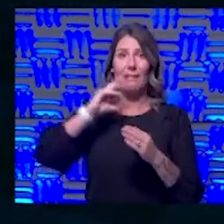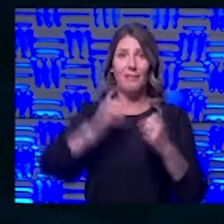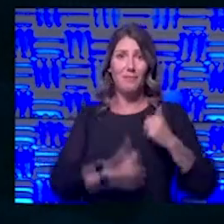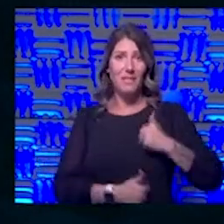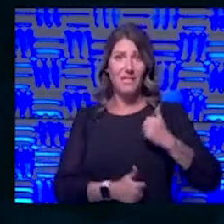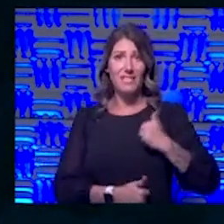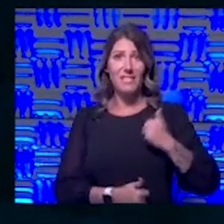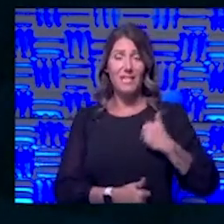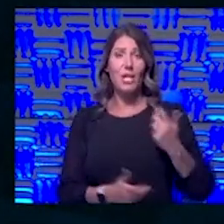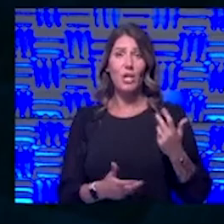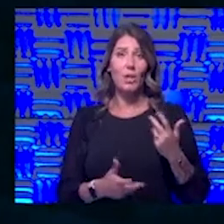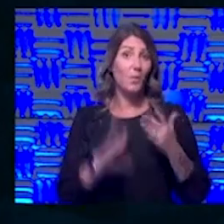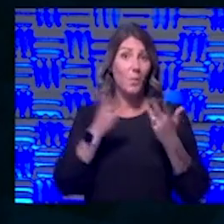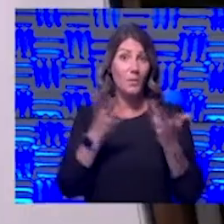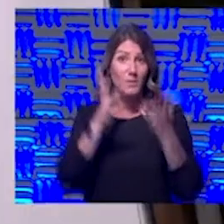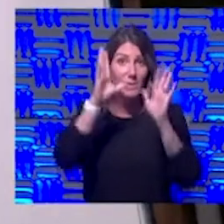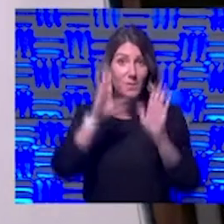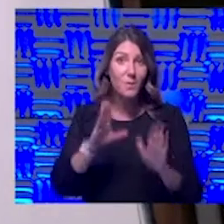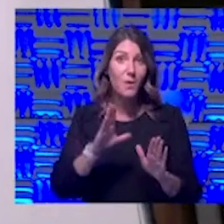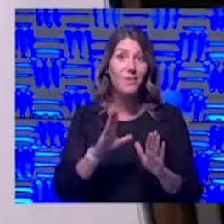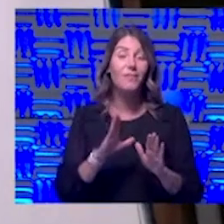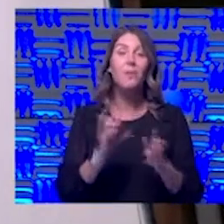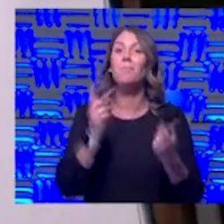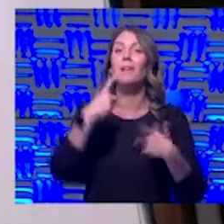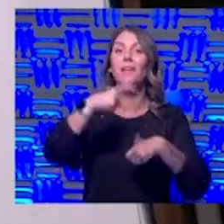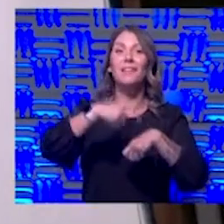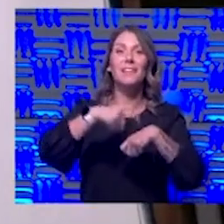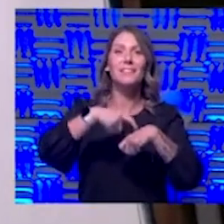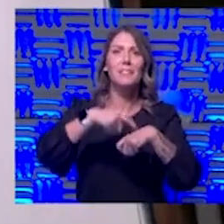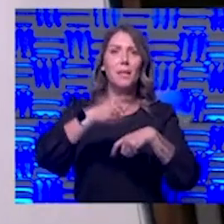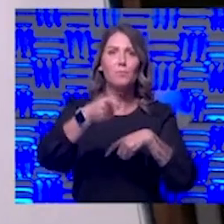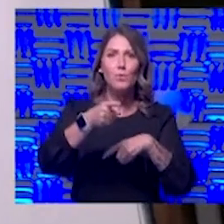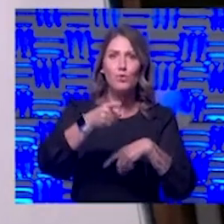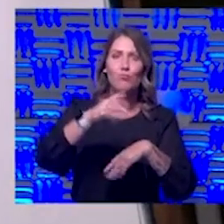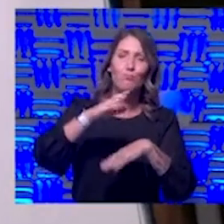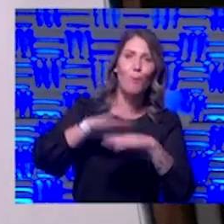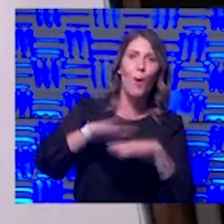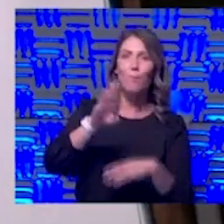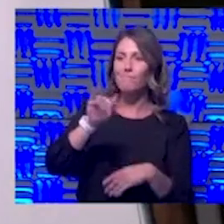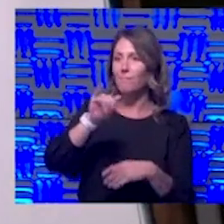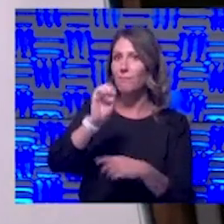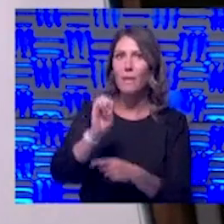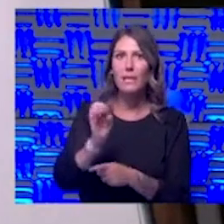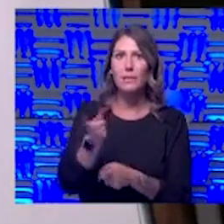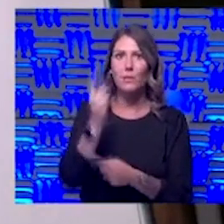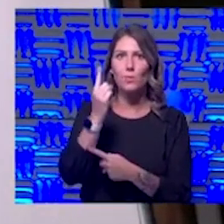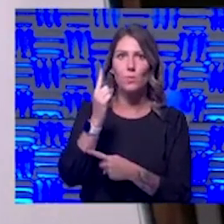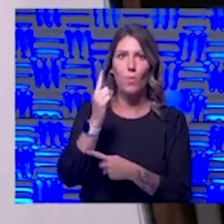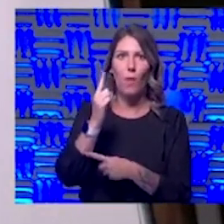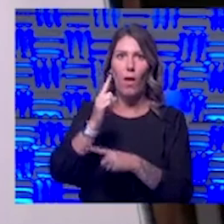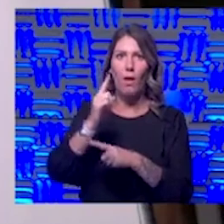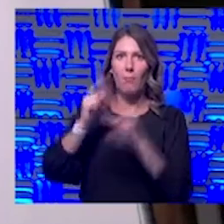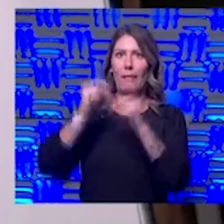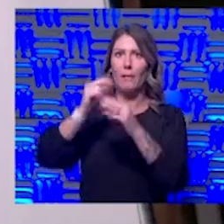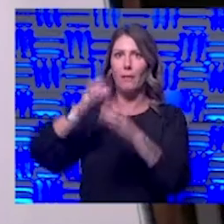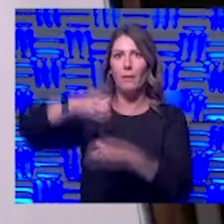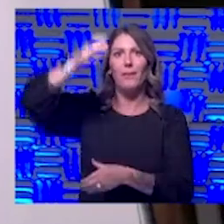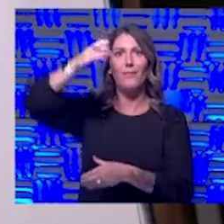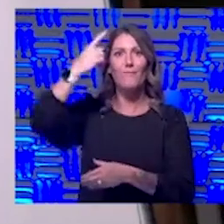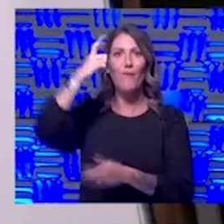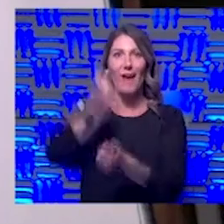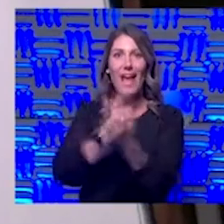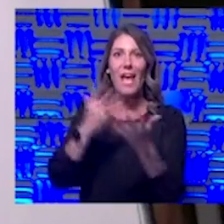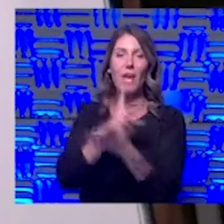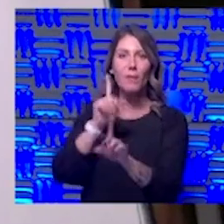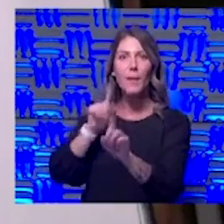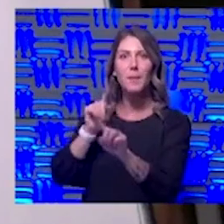it is lots of times you're on a base and there's, you know, one building you go to for everything. So we're